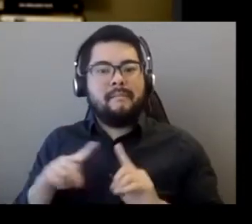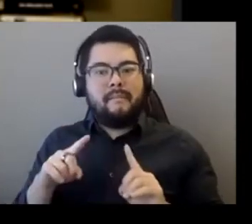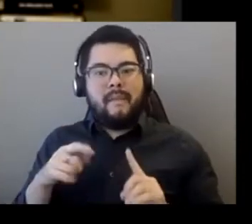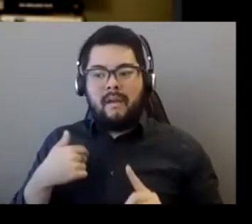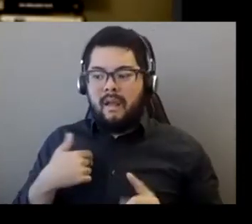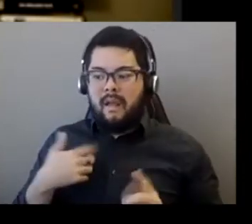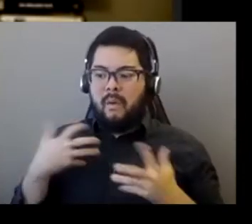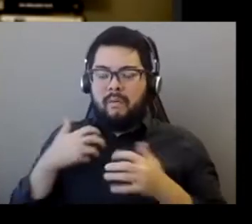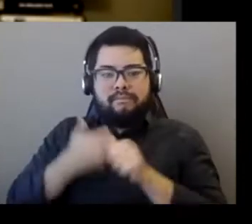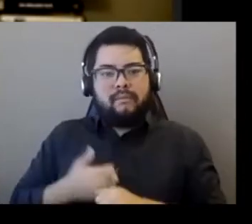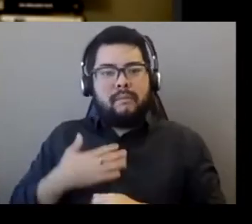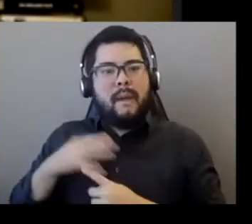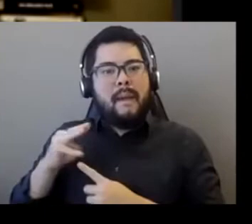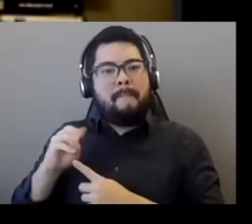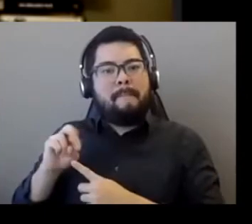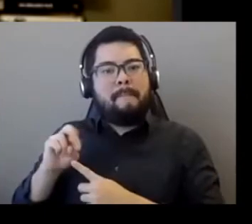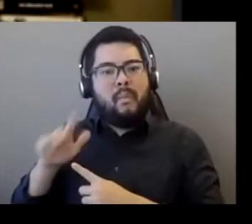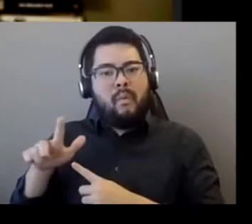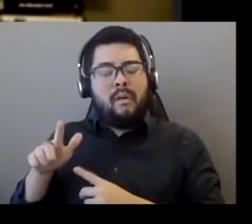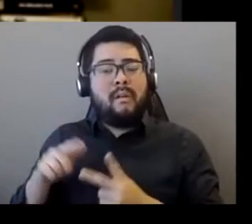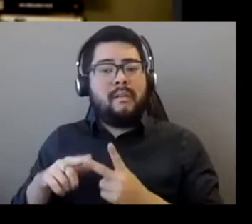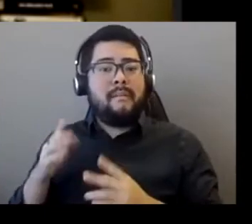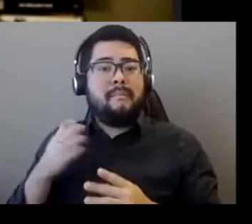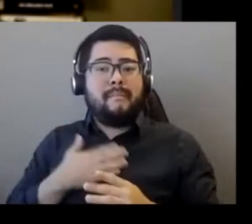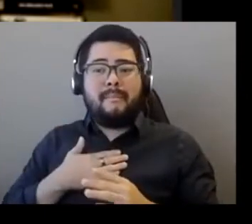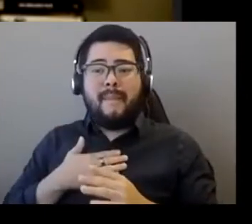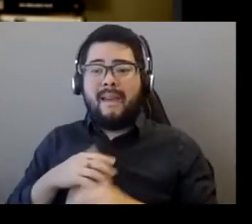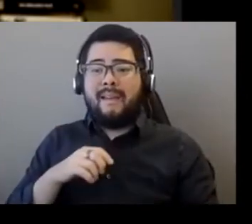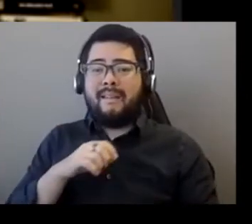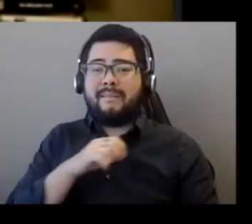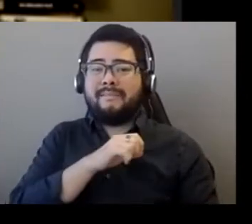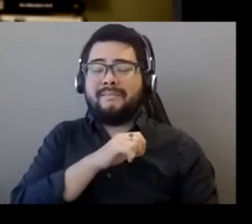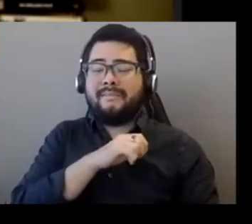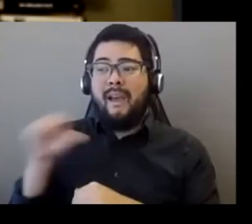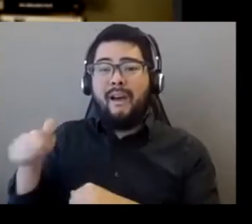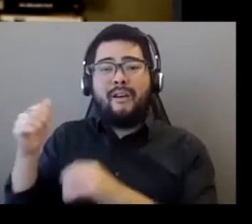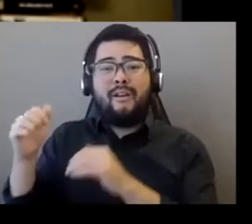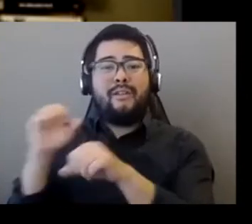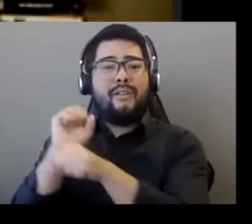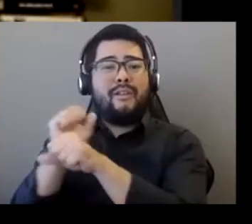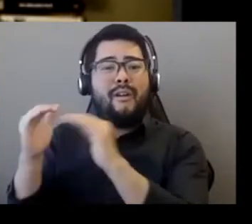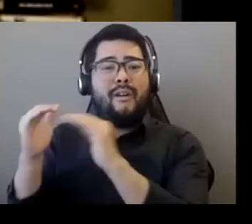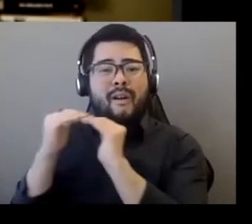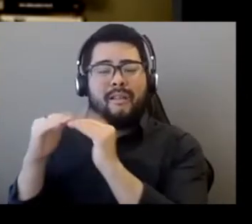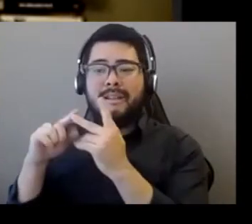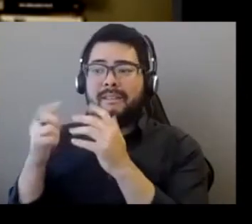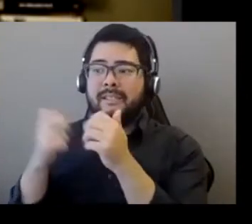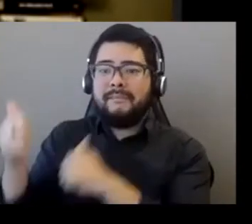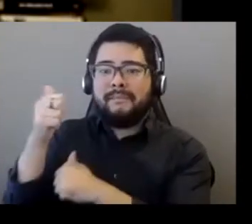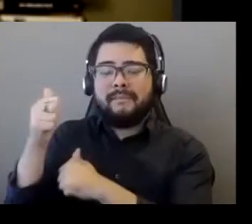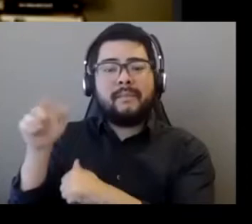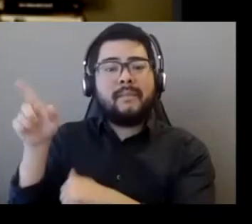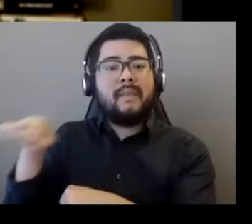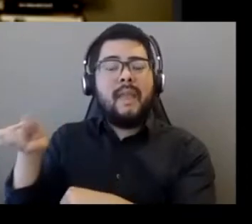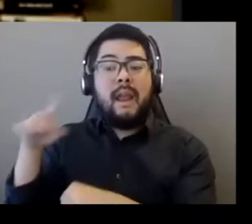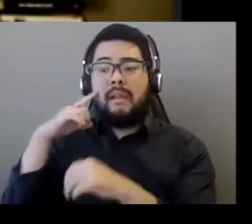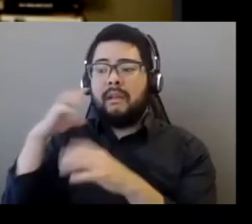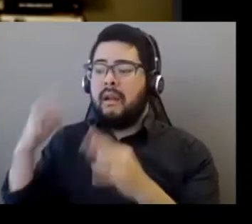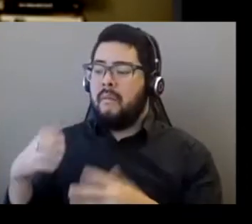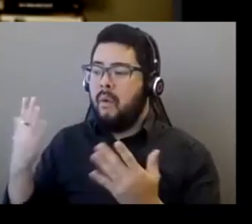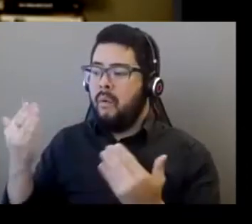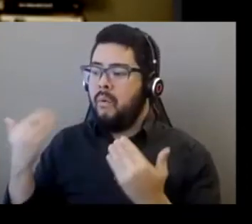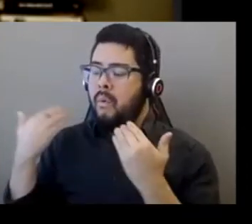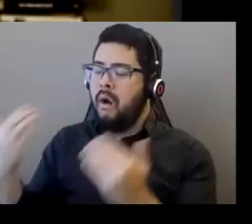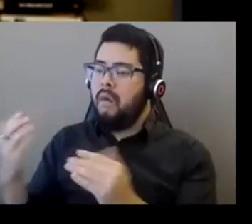them, my seniors, my peers, who very early on in their careers decided, I'm joining the movement as a